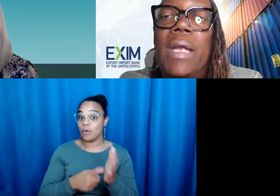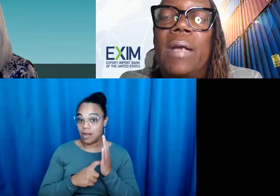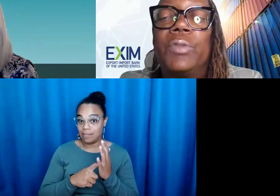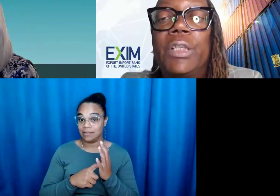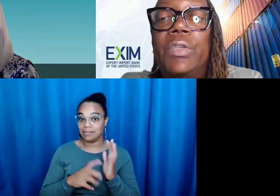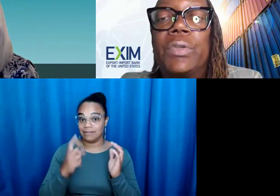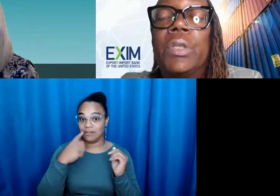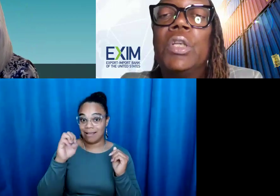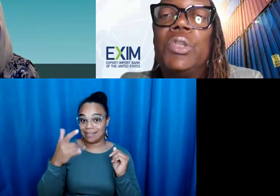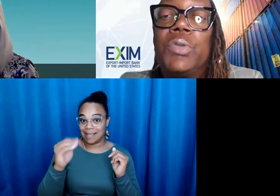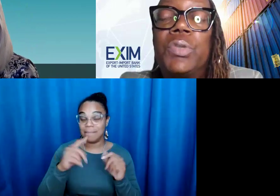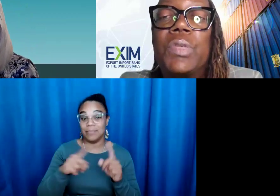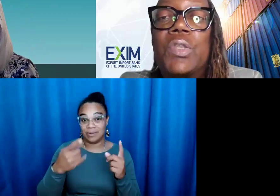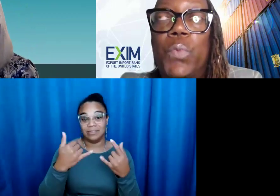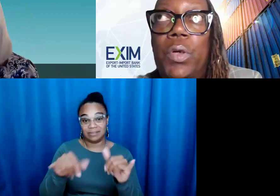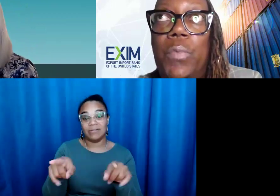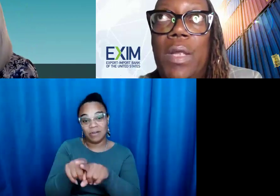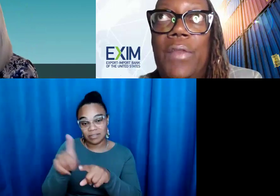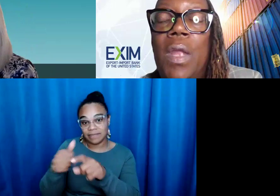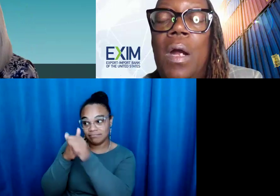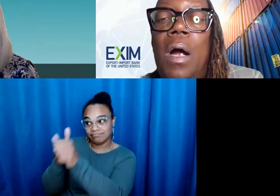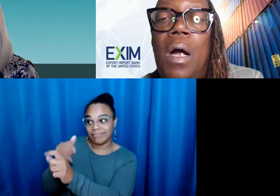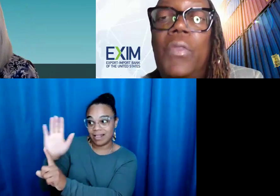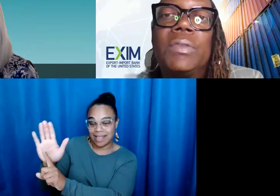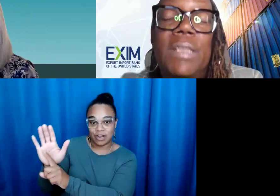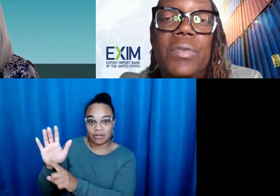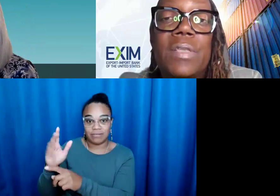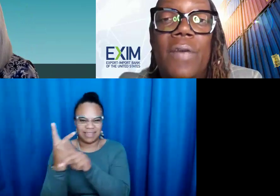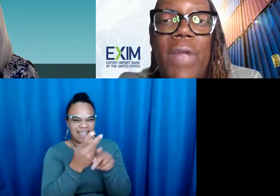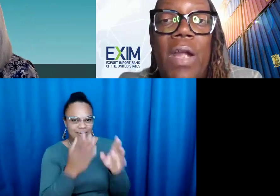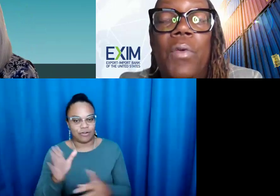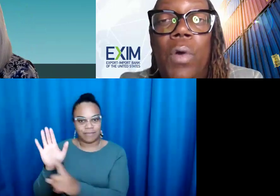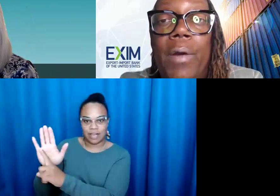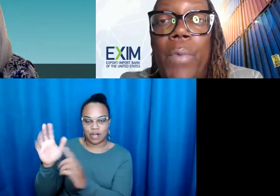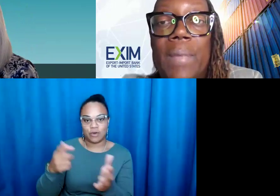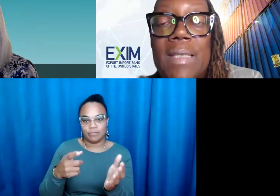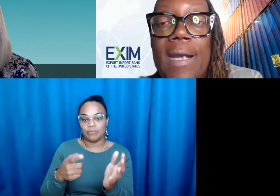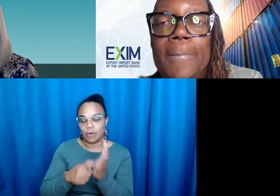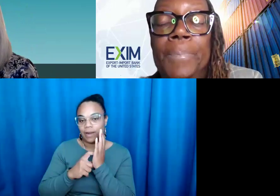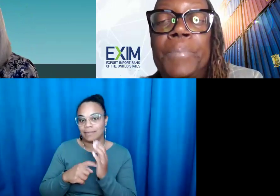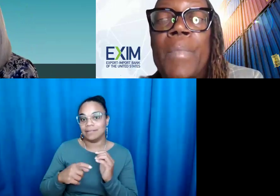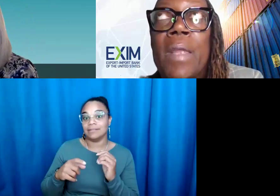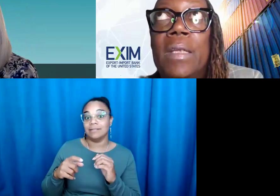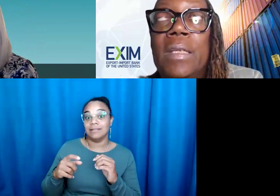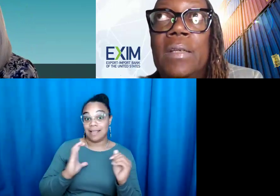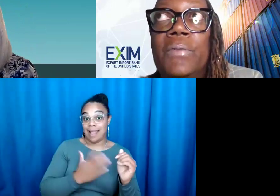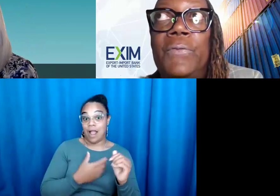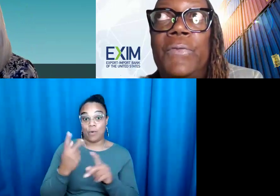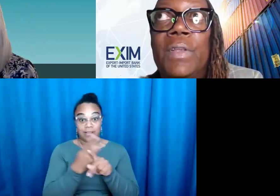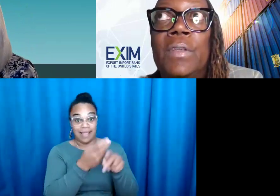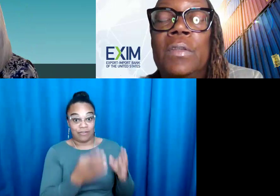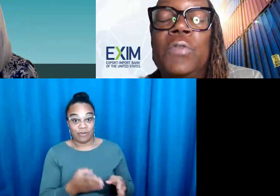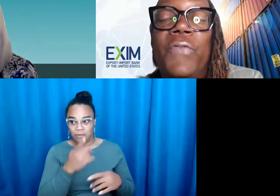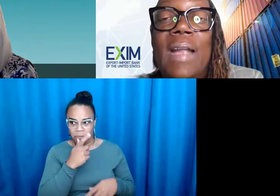of whatever lender you choose to work with. Those lenders are found on our website.